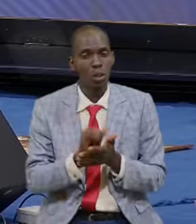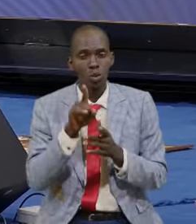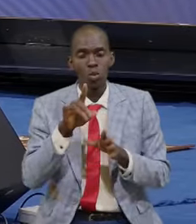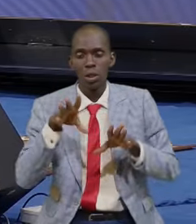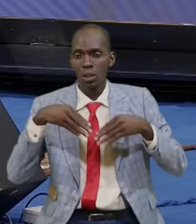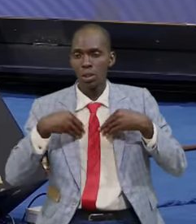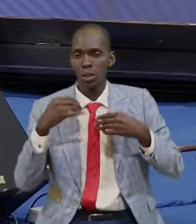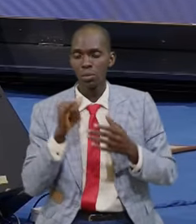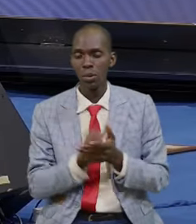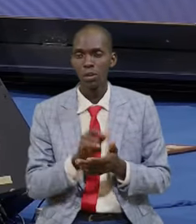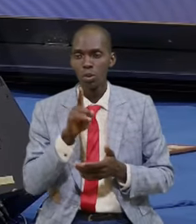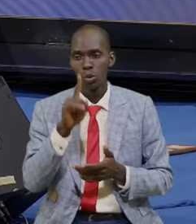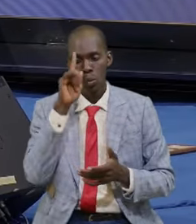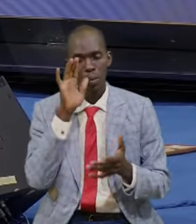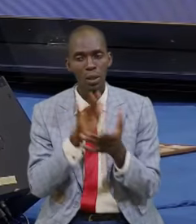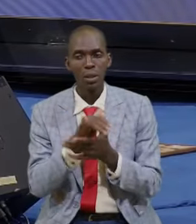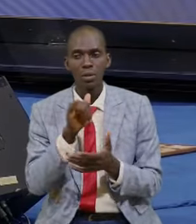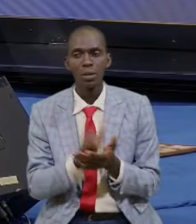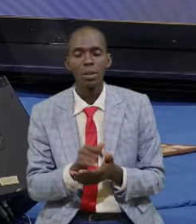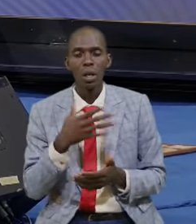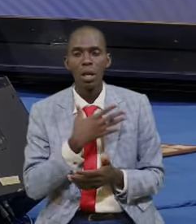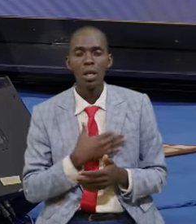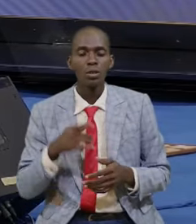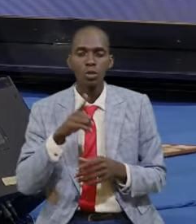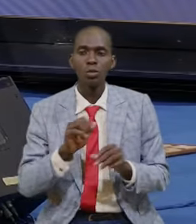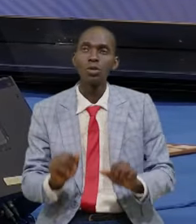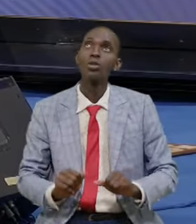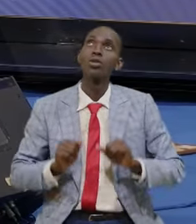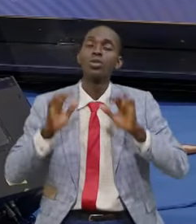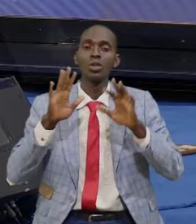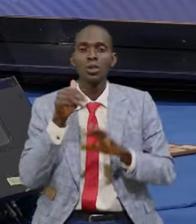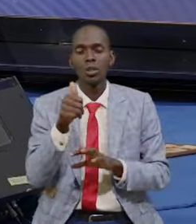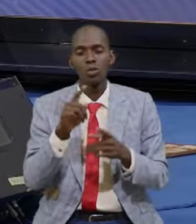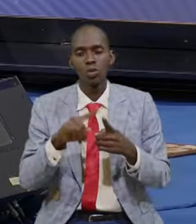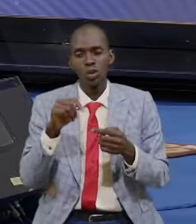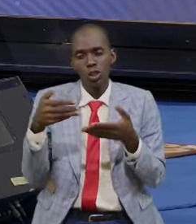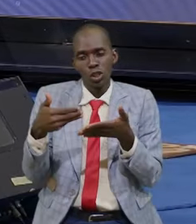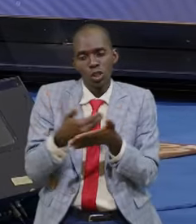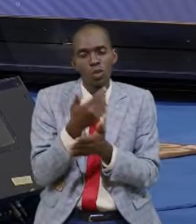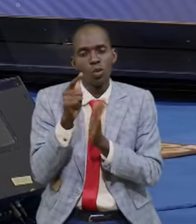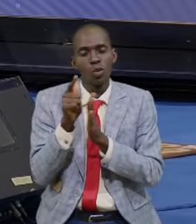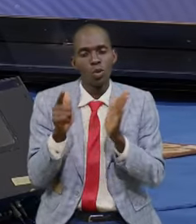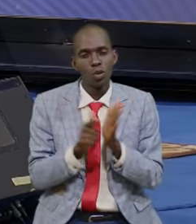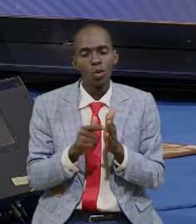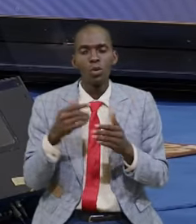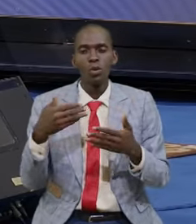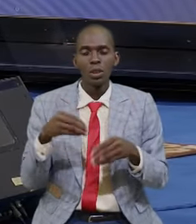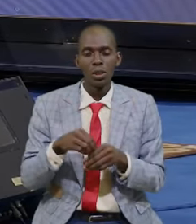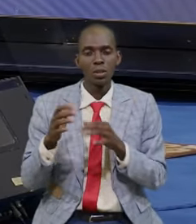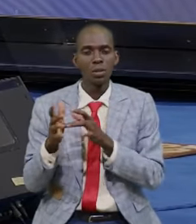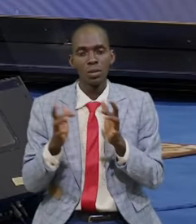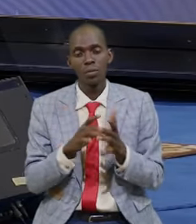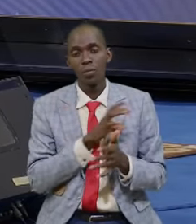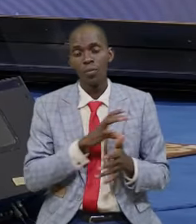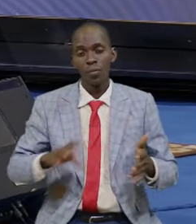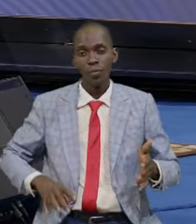believe that, and you commit yourself to the new Lord, to the Lord Jesus Christ, it says,